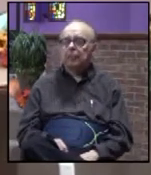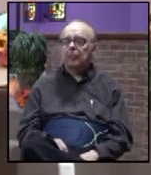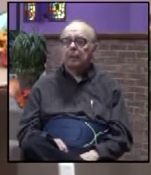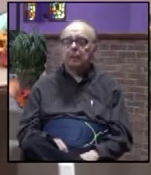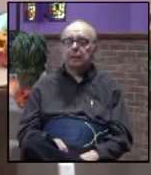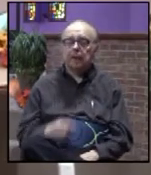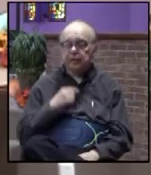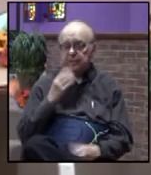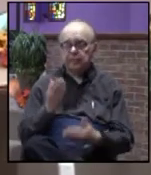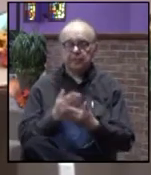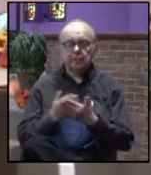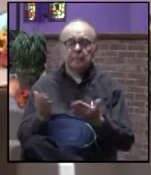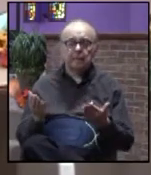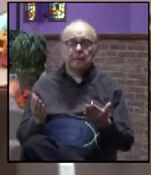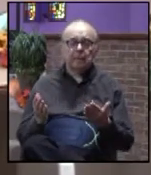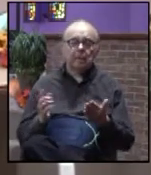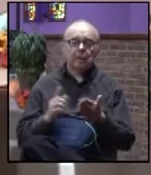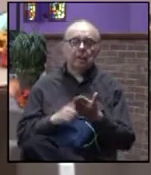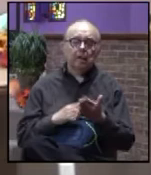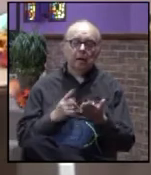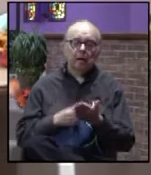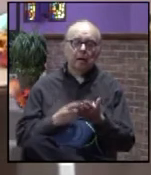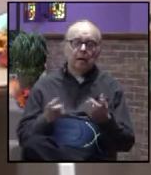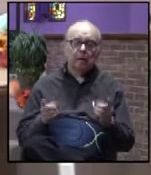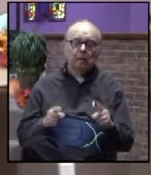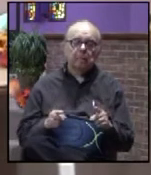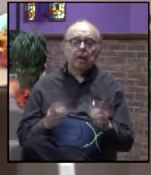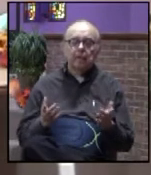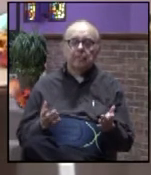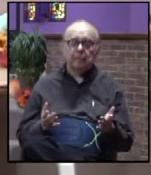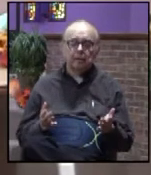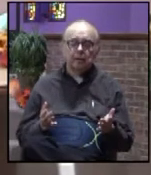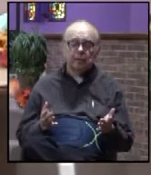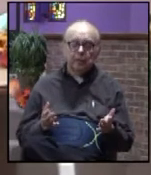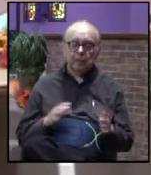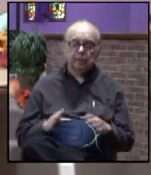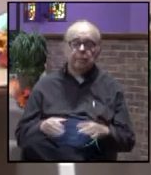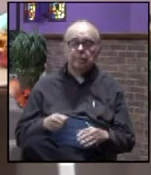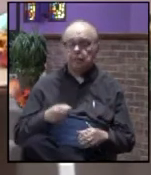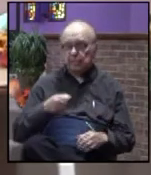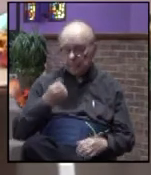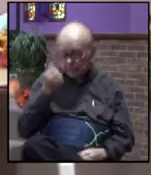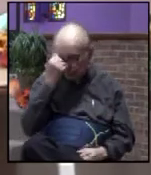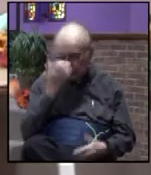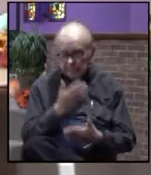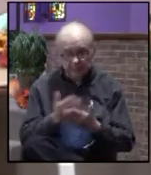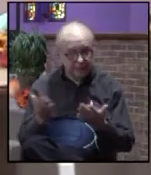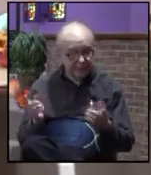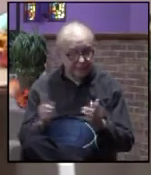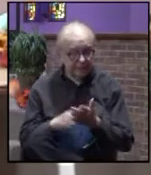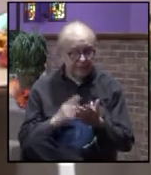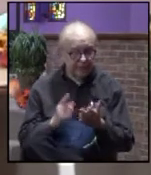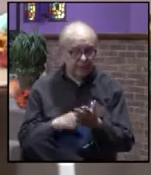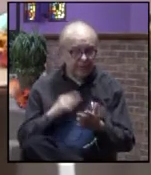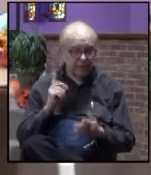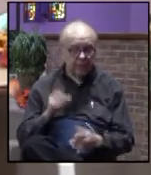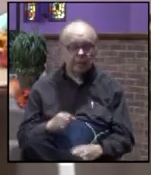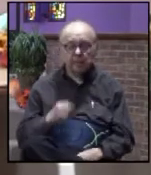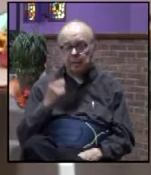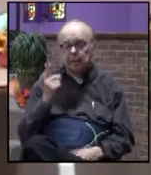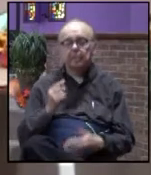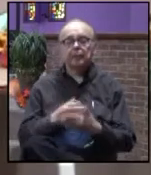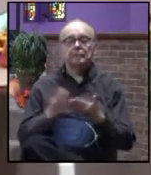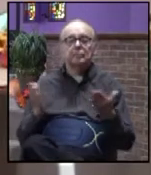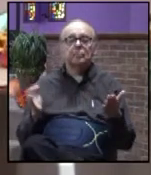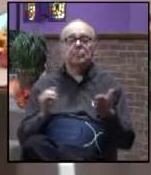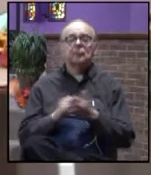May I say this, that every once in a while, even when you do have God, you do stupid things. Okay? But we need to understand something,